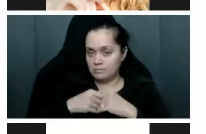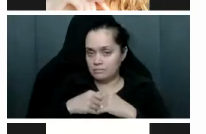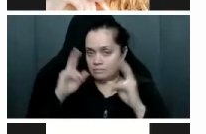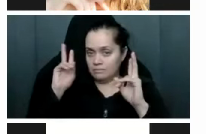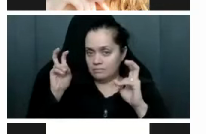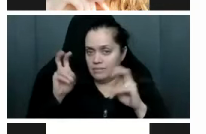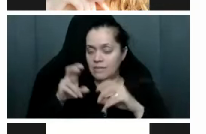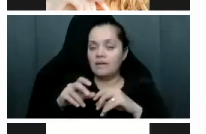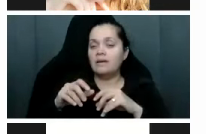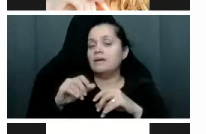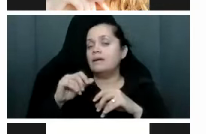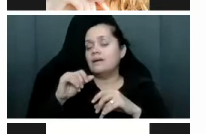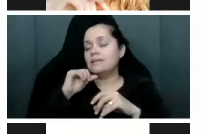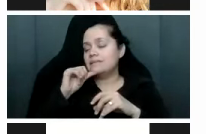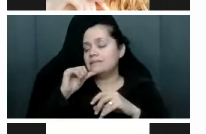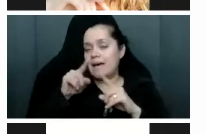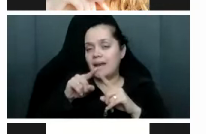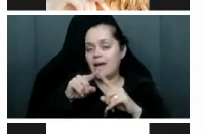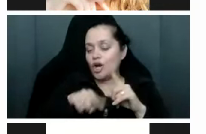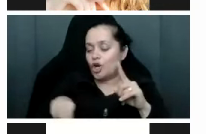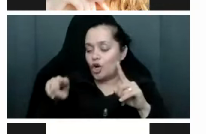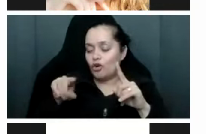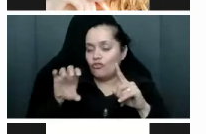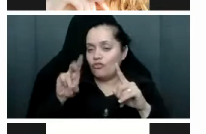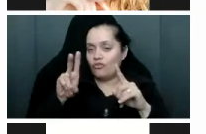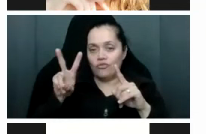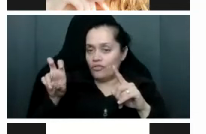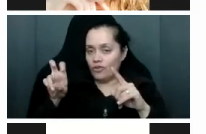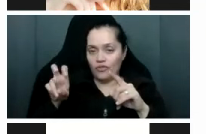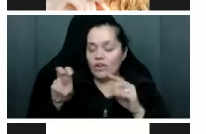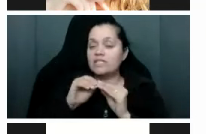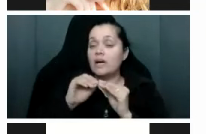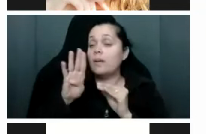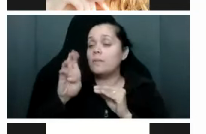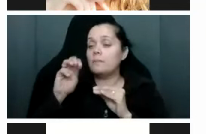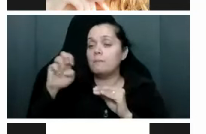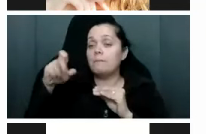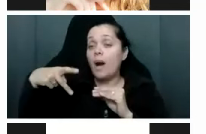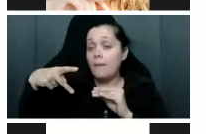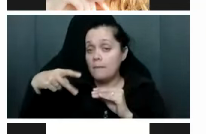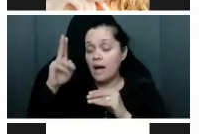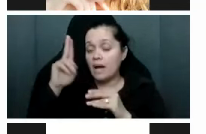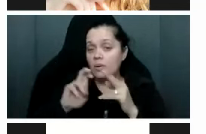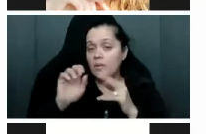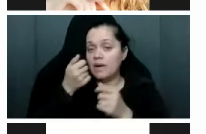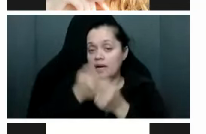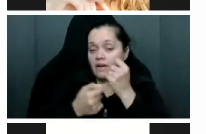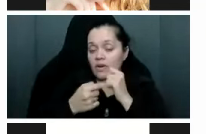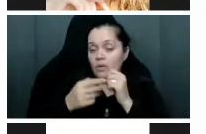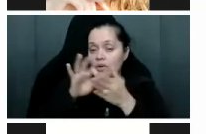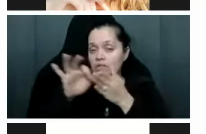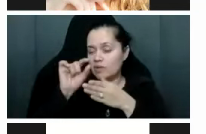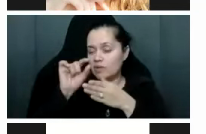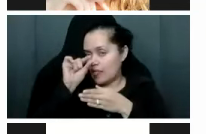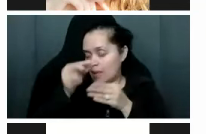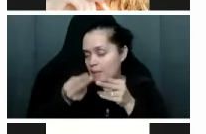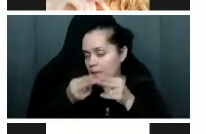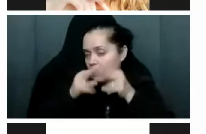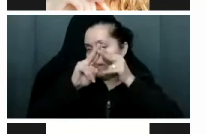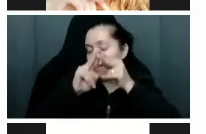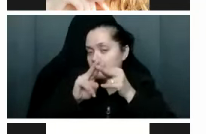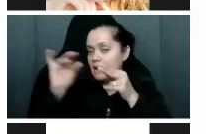It's not exactly the curve, it's a bump. I will bump up everyone's score just a little bit by the